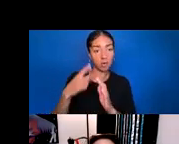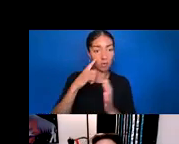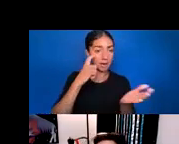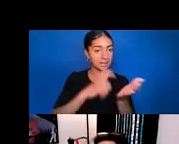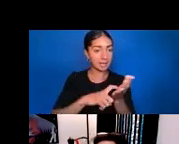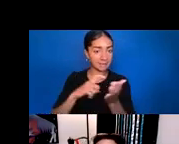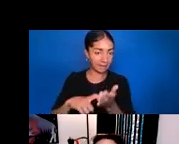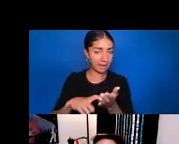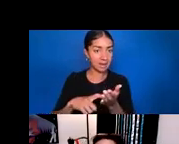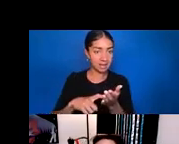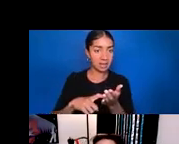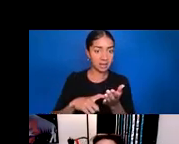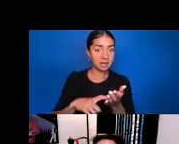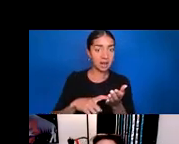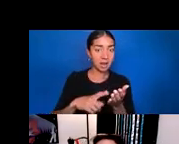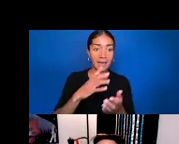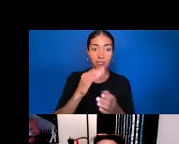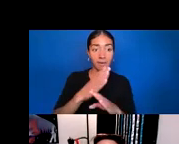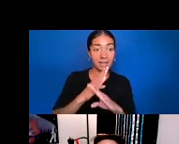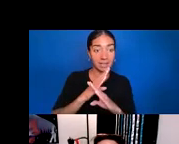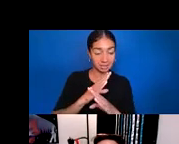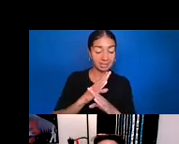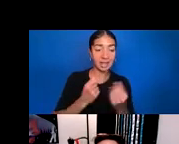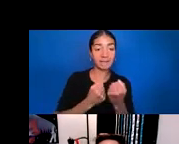that can contribute to our self-care.